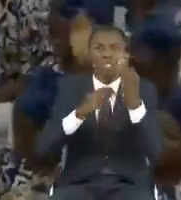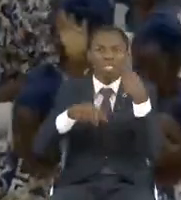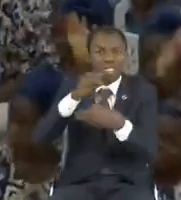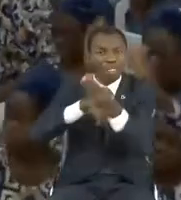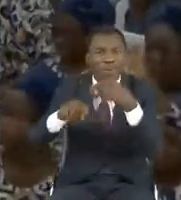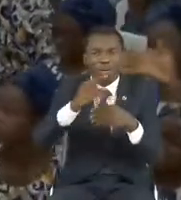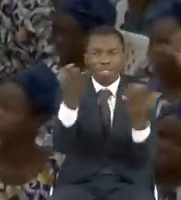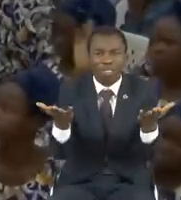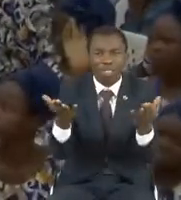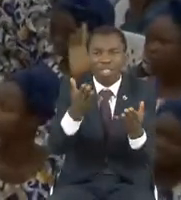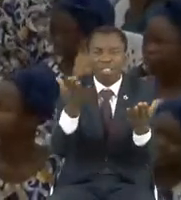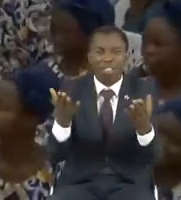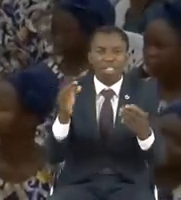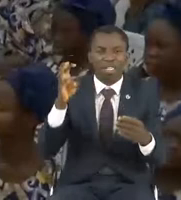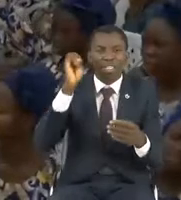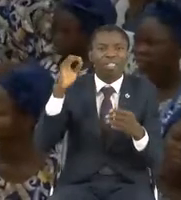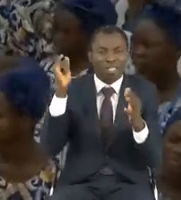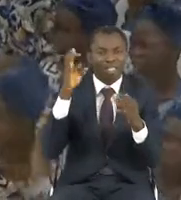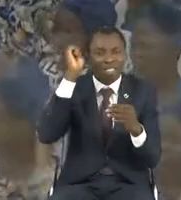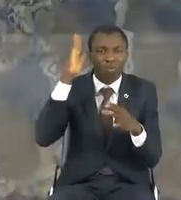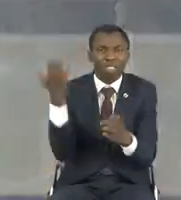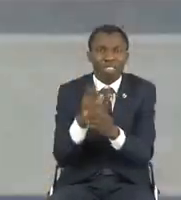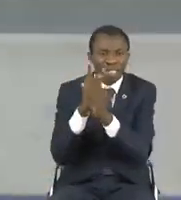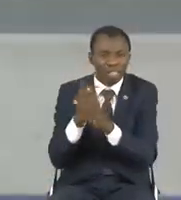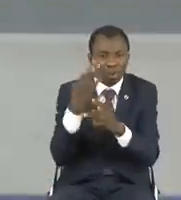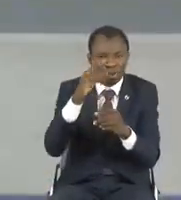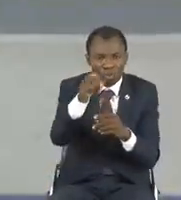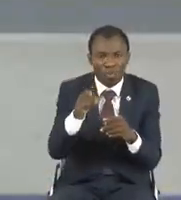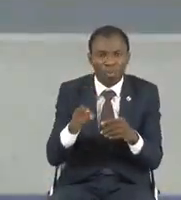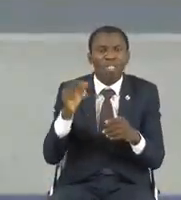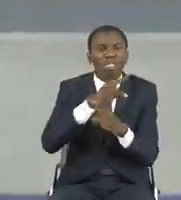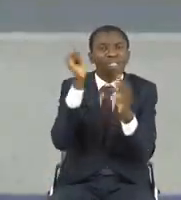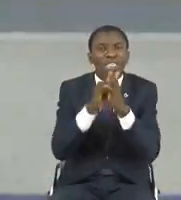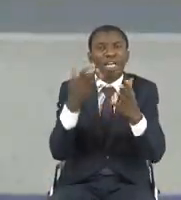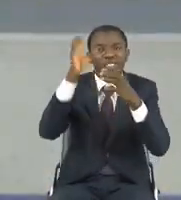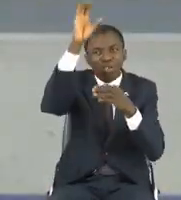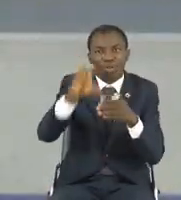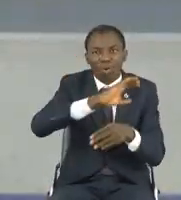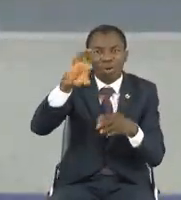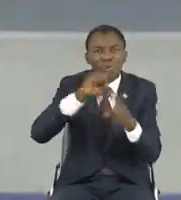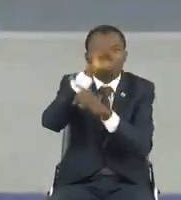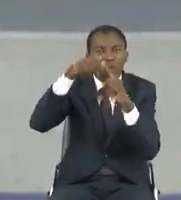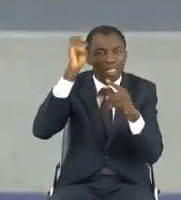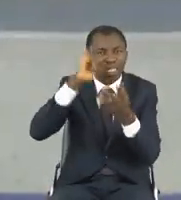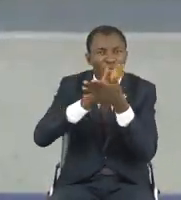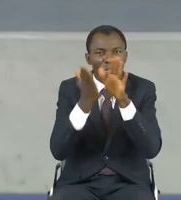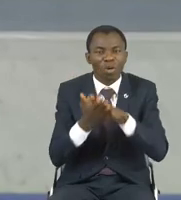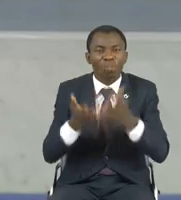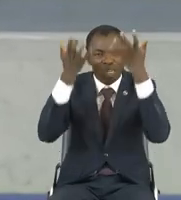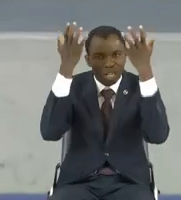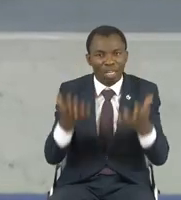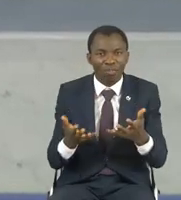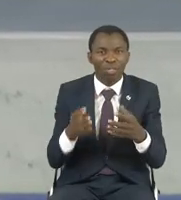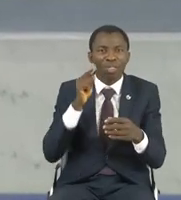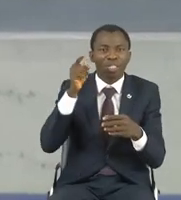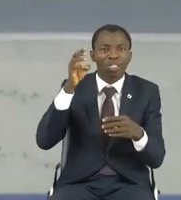you. Amen. That cross, when you're becoming heavier than the grace you have, it will either